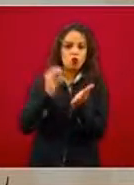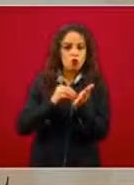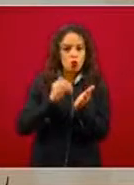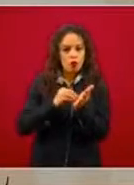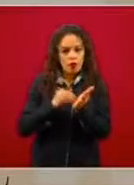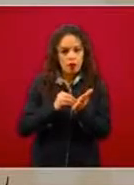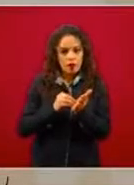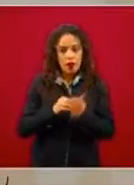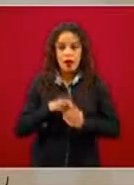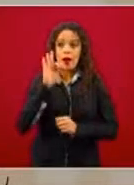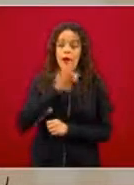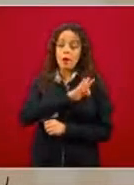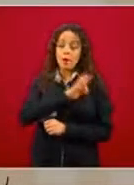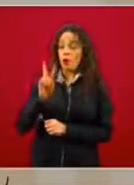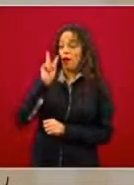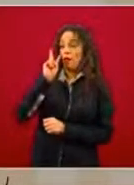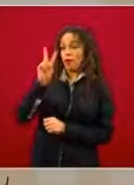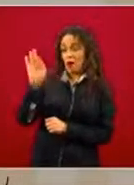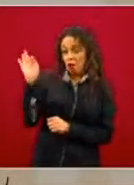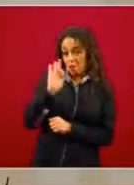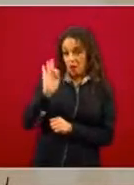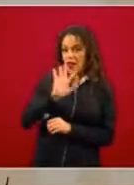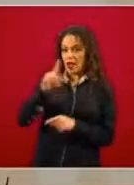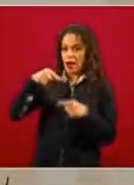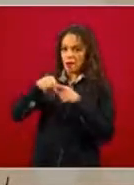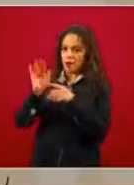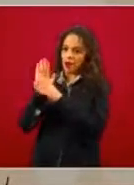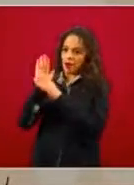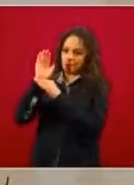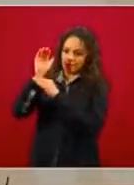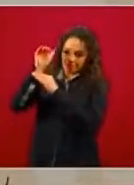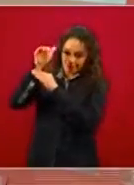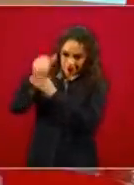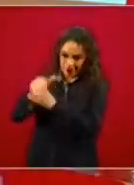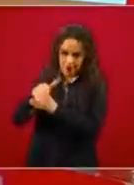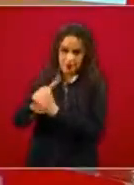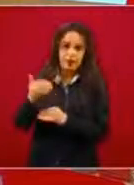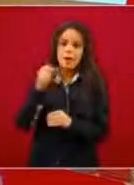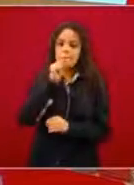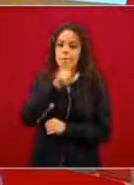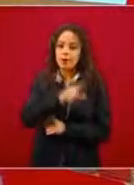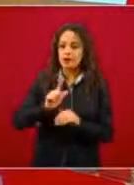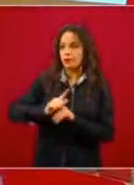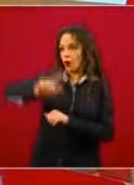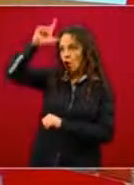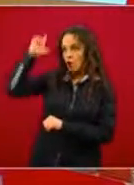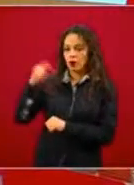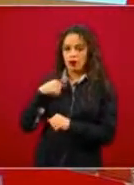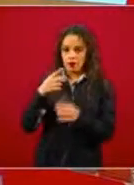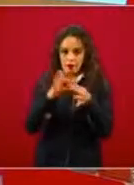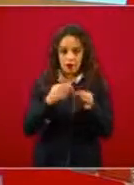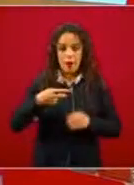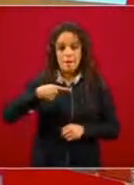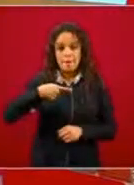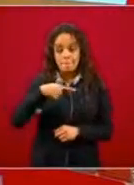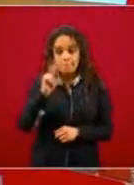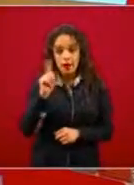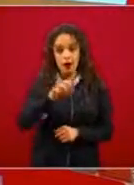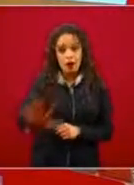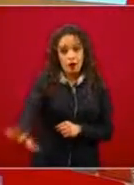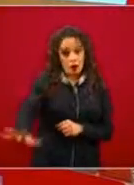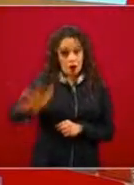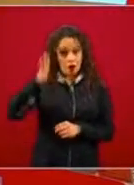do have the trend that has been held up towards the lower end of flattening the curve as we presented last